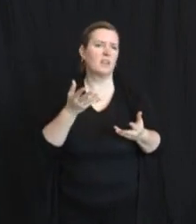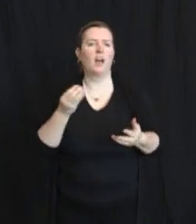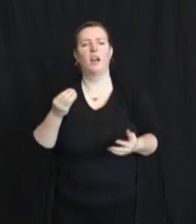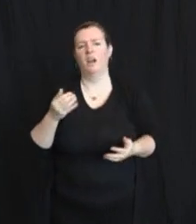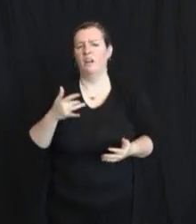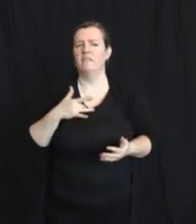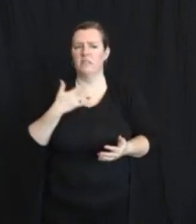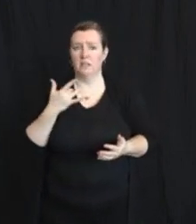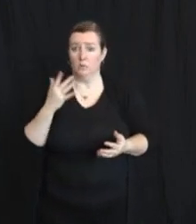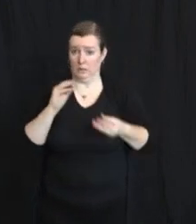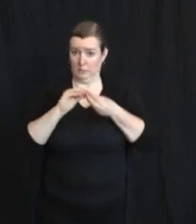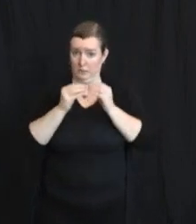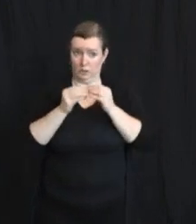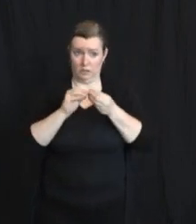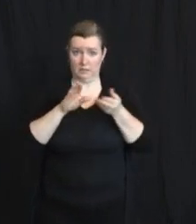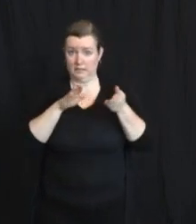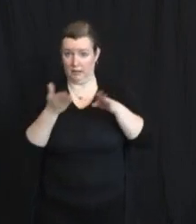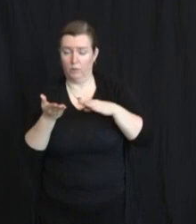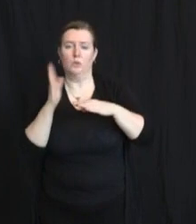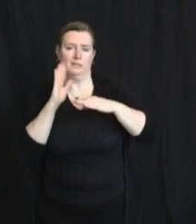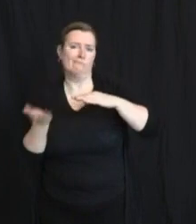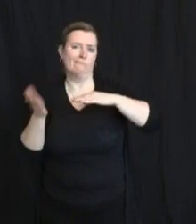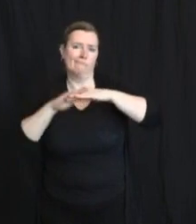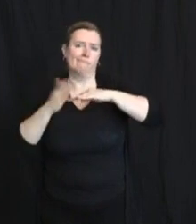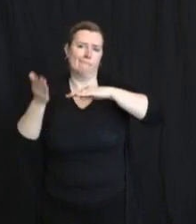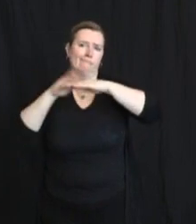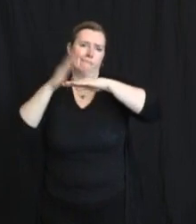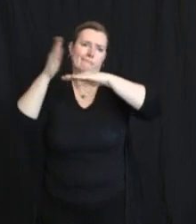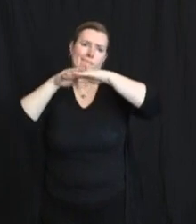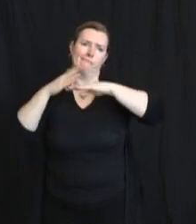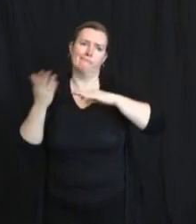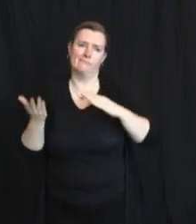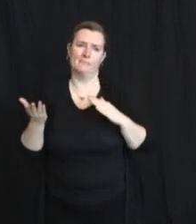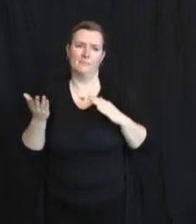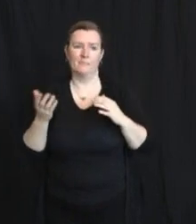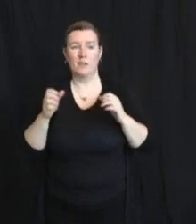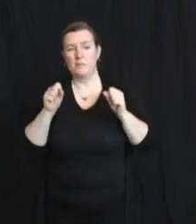because we are including probable mortalities from COVID-19.